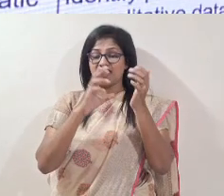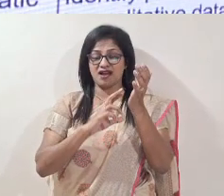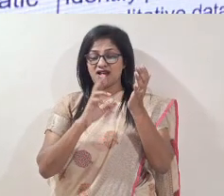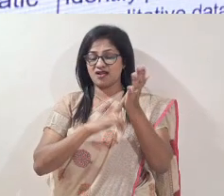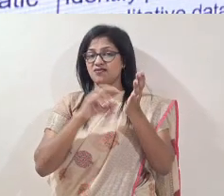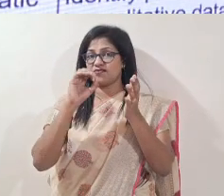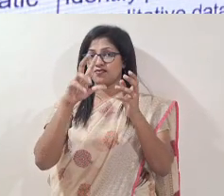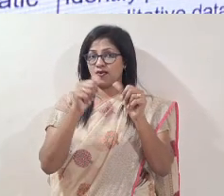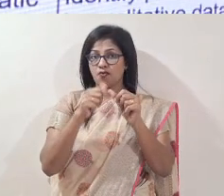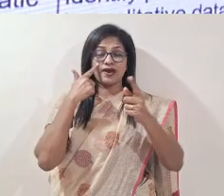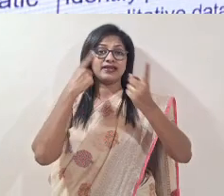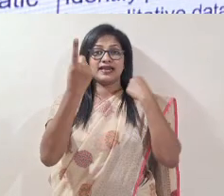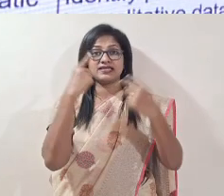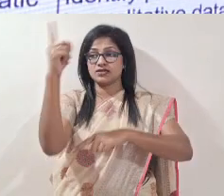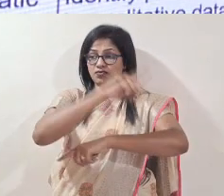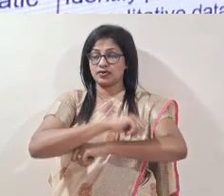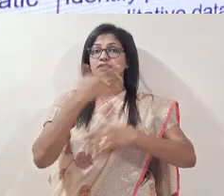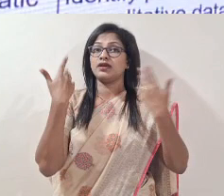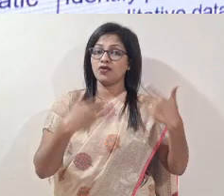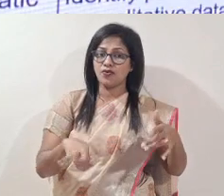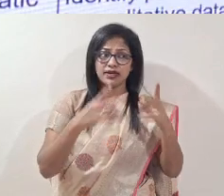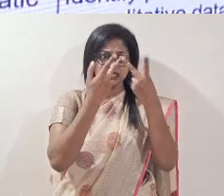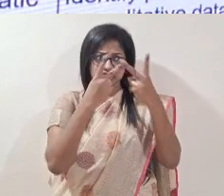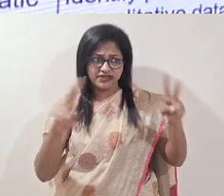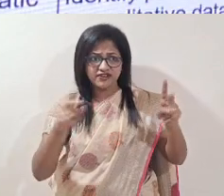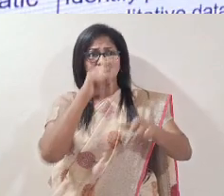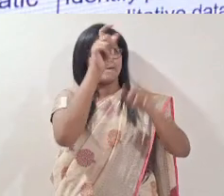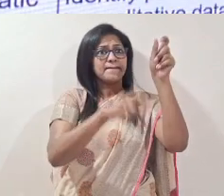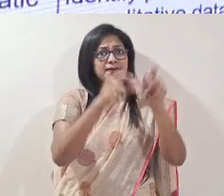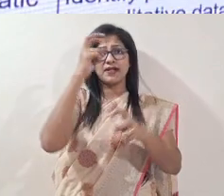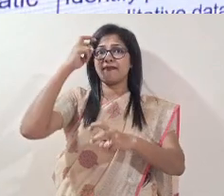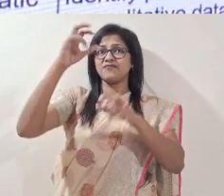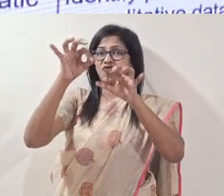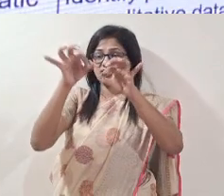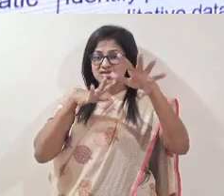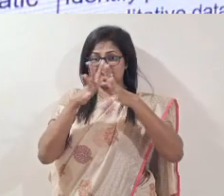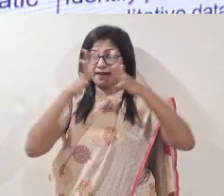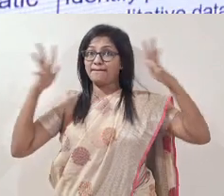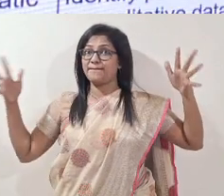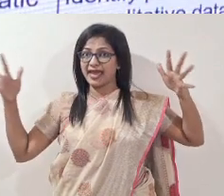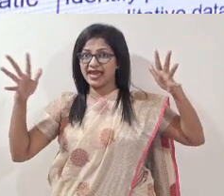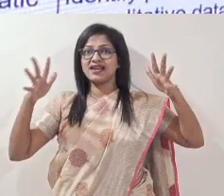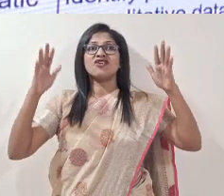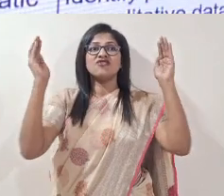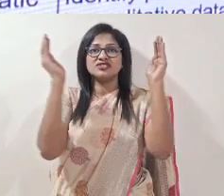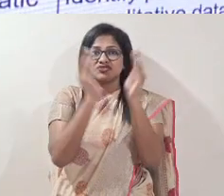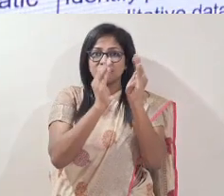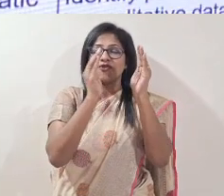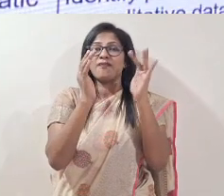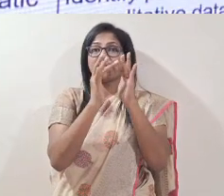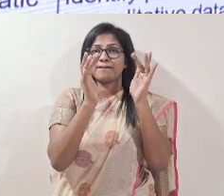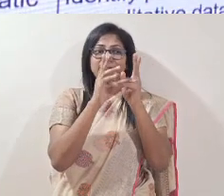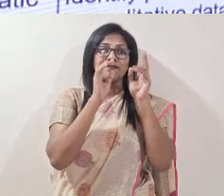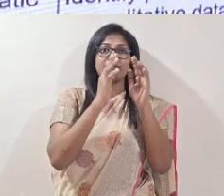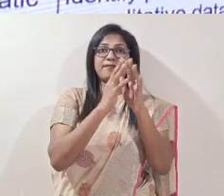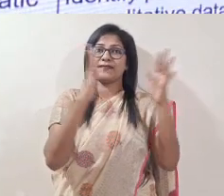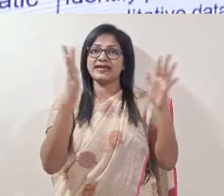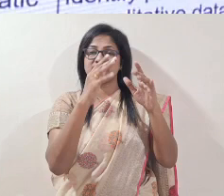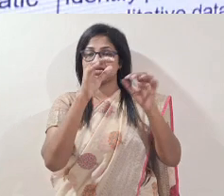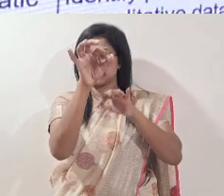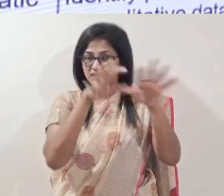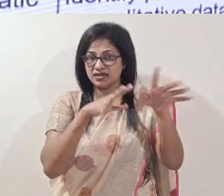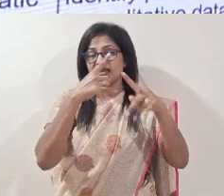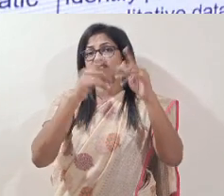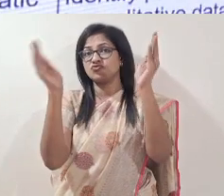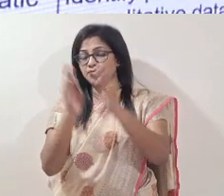to see whether there is a difference of opinion between metro city, major city, and small cities.